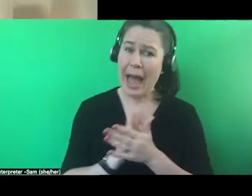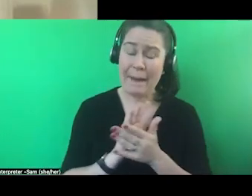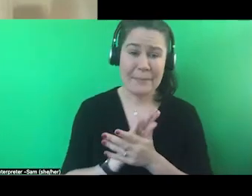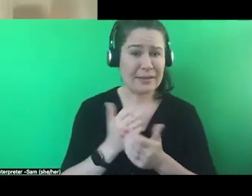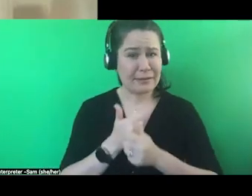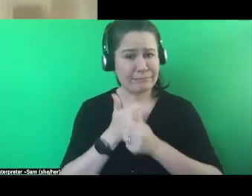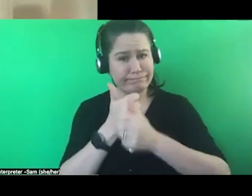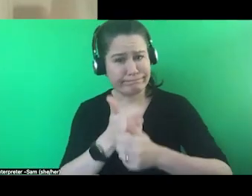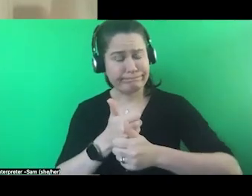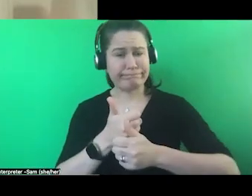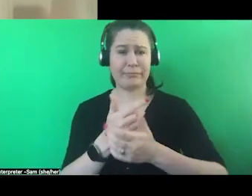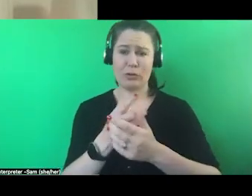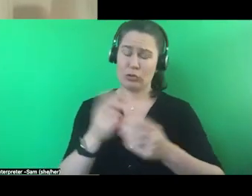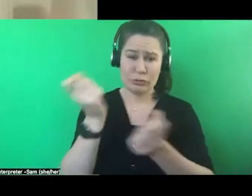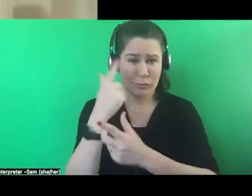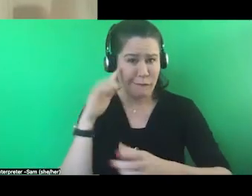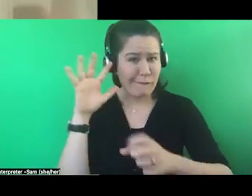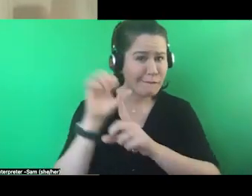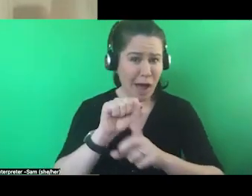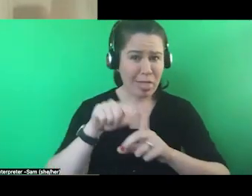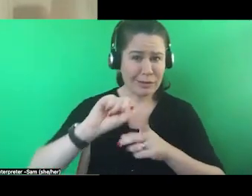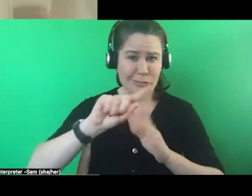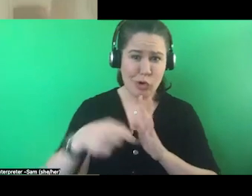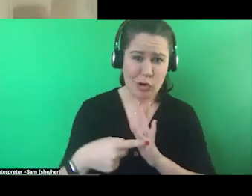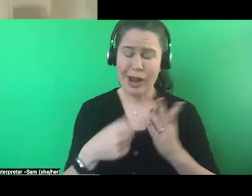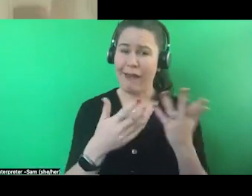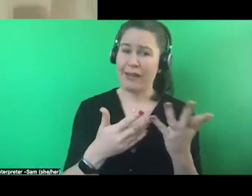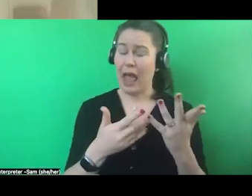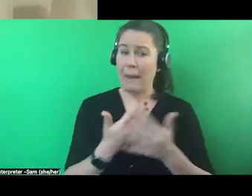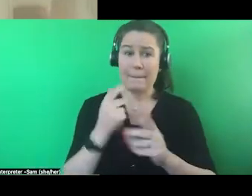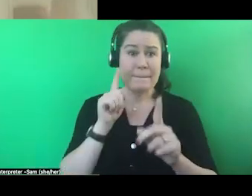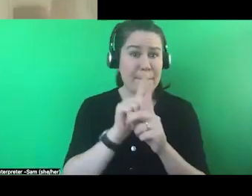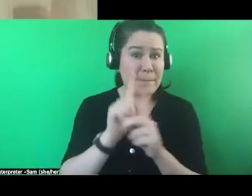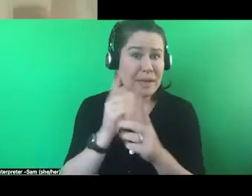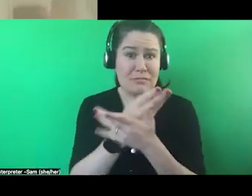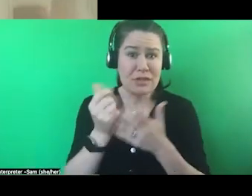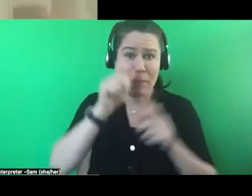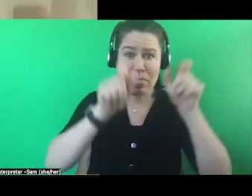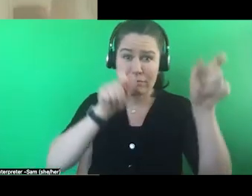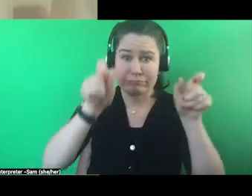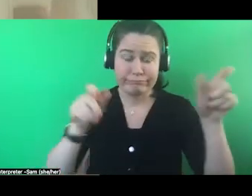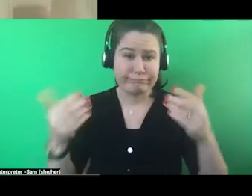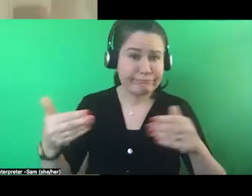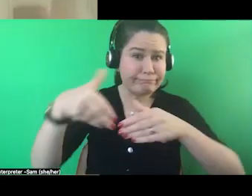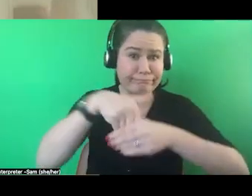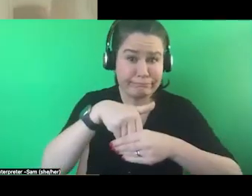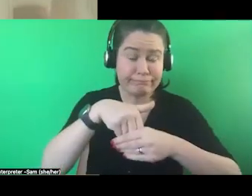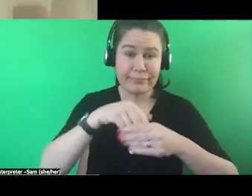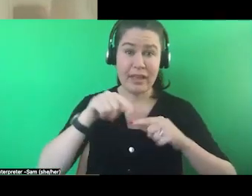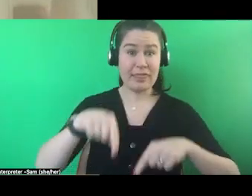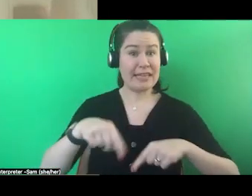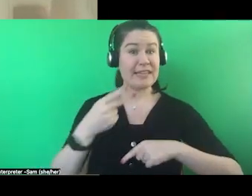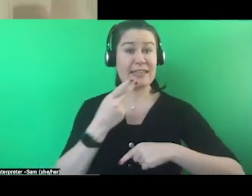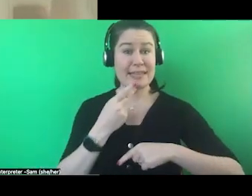the Open Dialogo project and meet some of the protagonists of the second